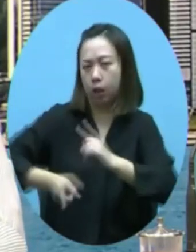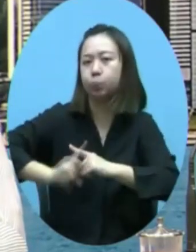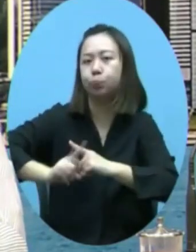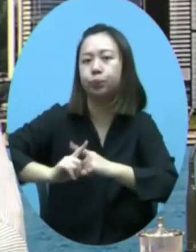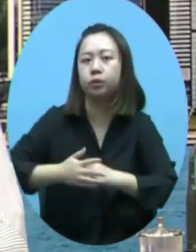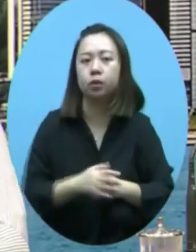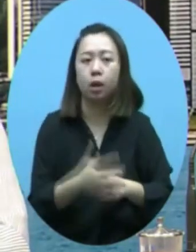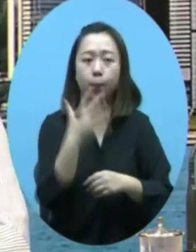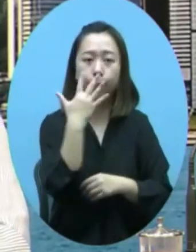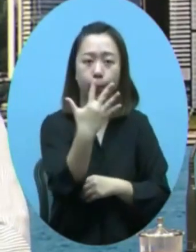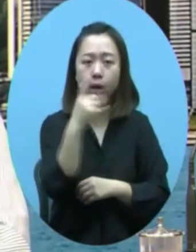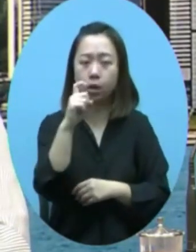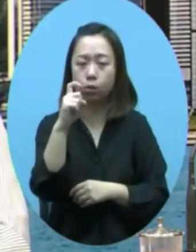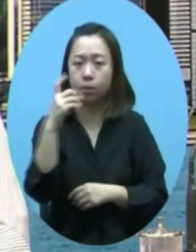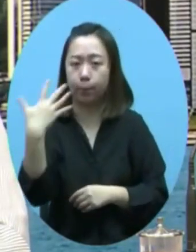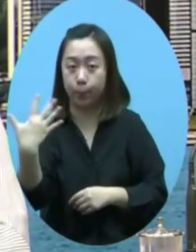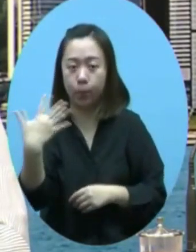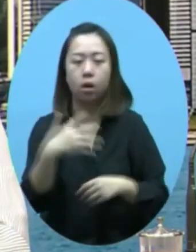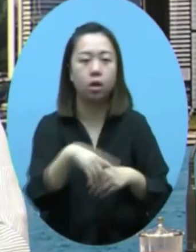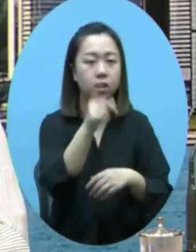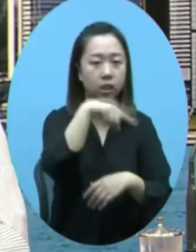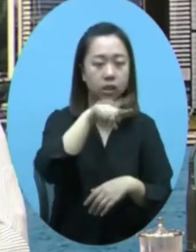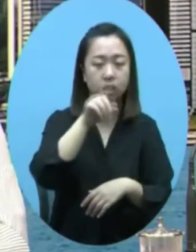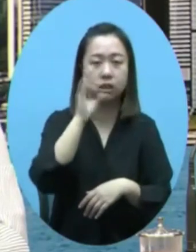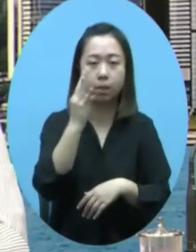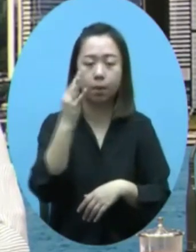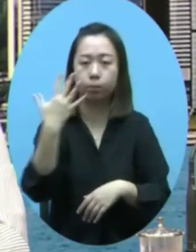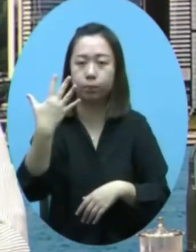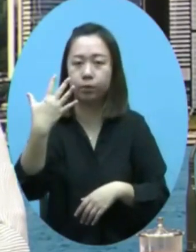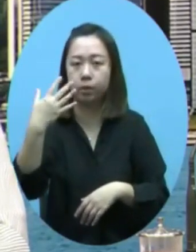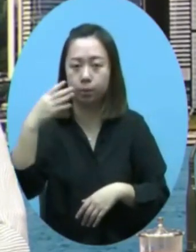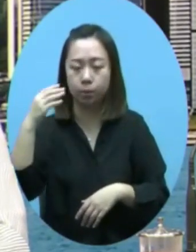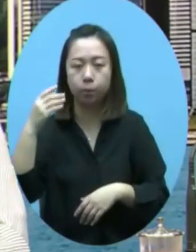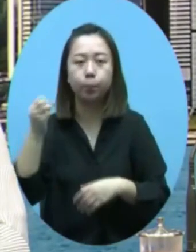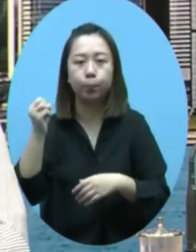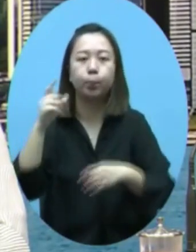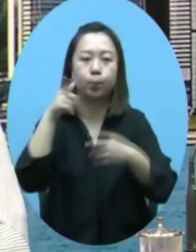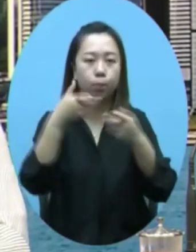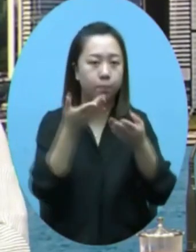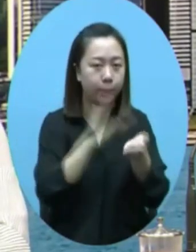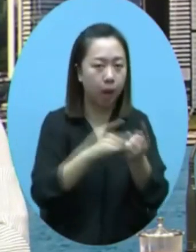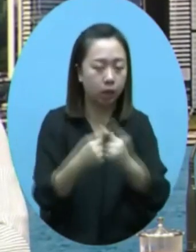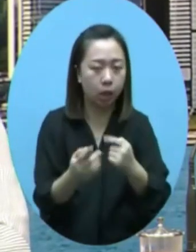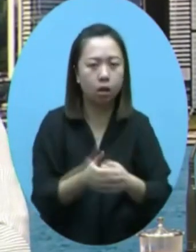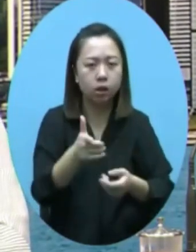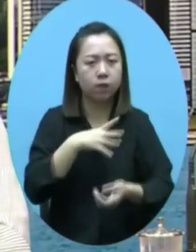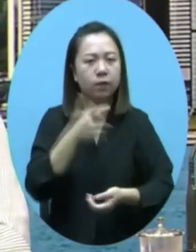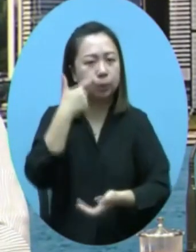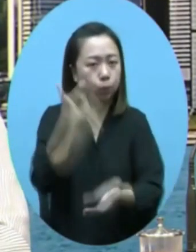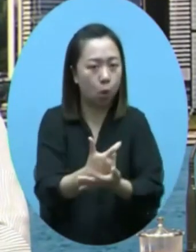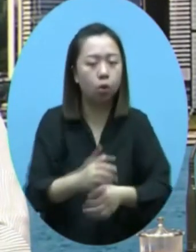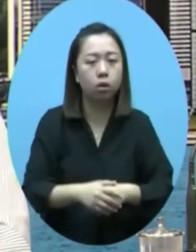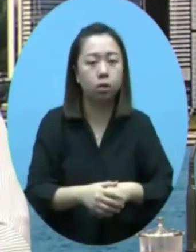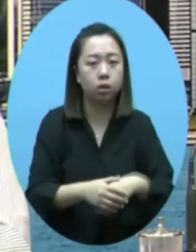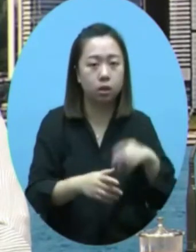critical condition, case 595 and 1315. Both patients are